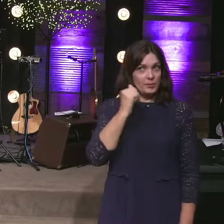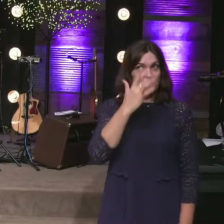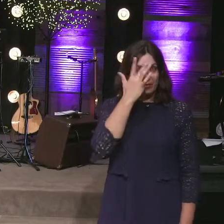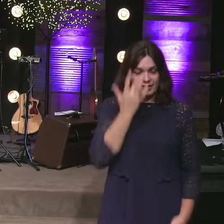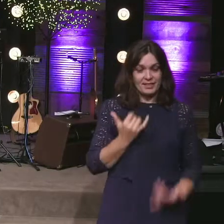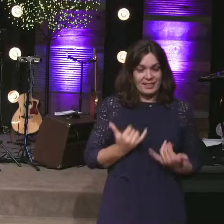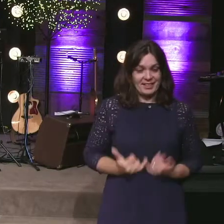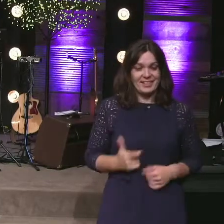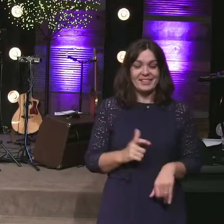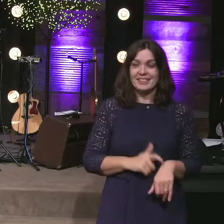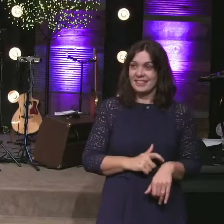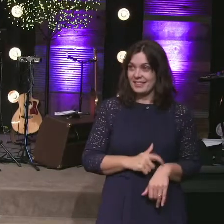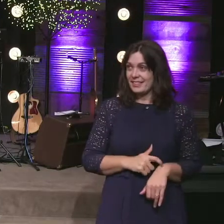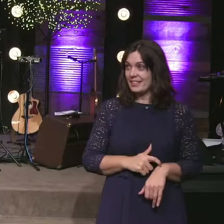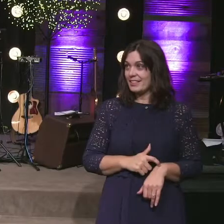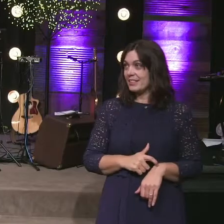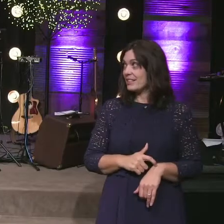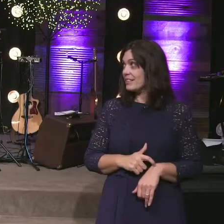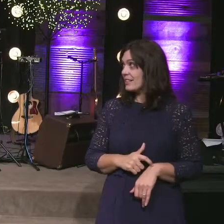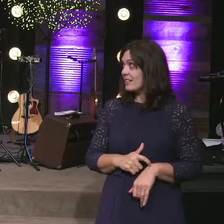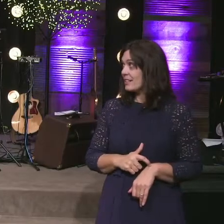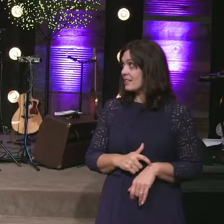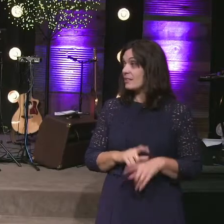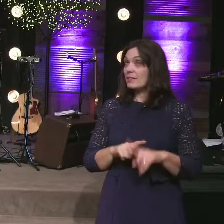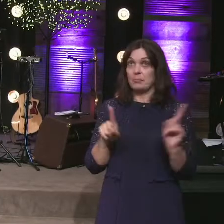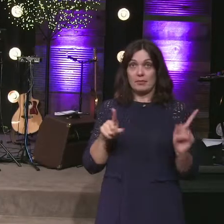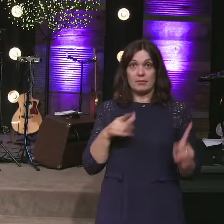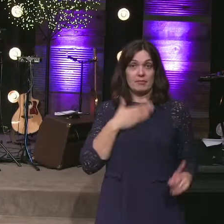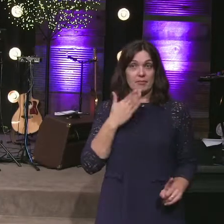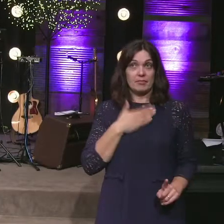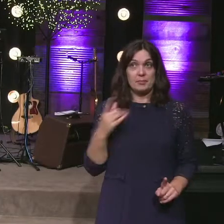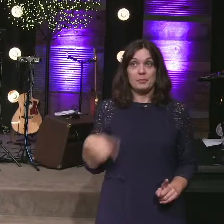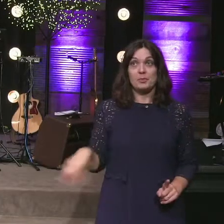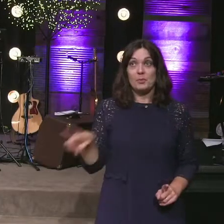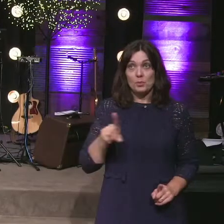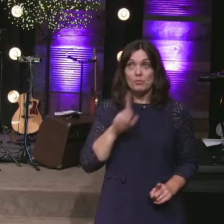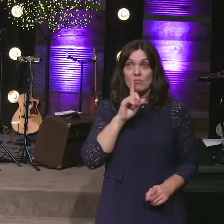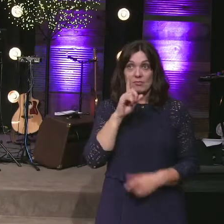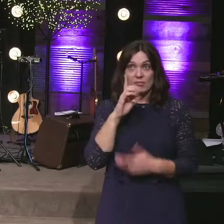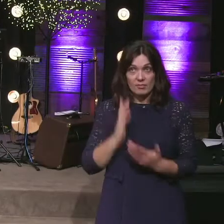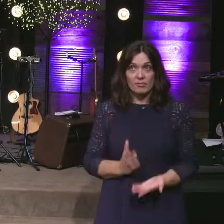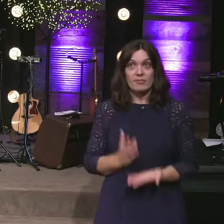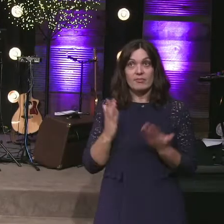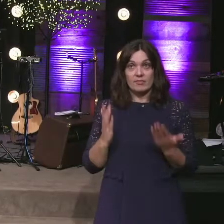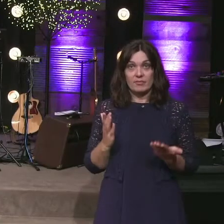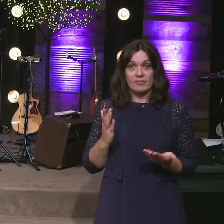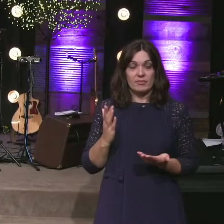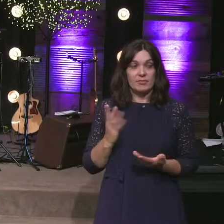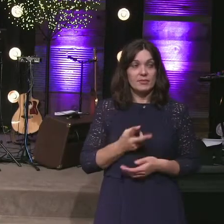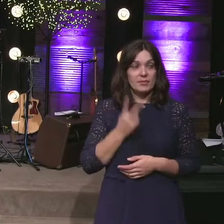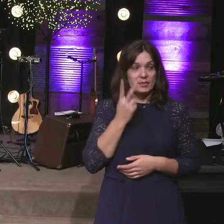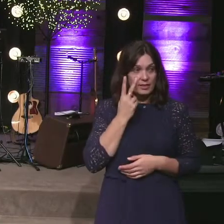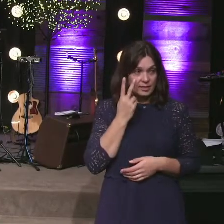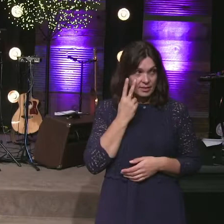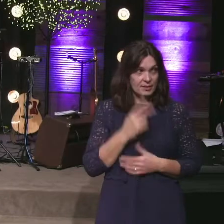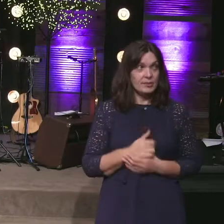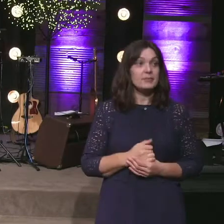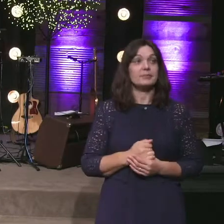time, but I'm glad that you're here. Let's see.